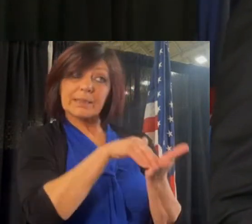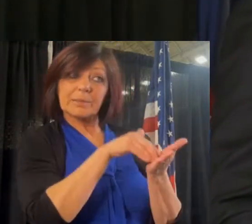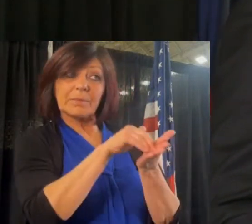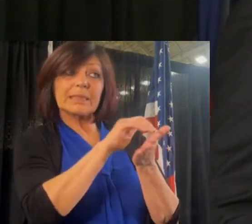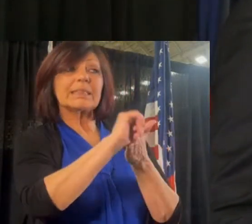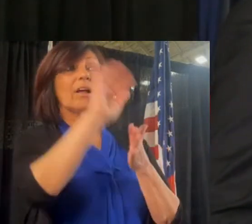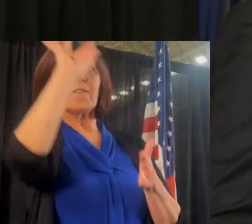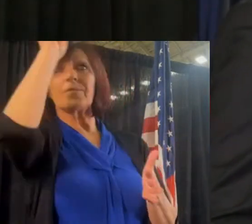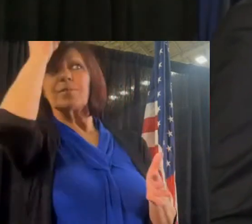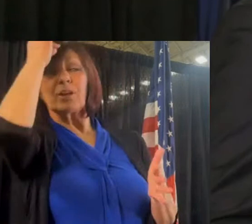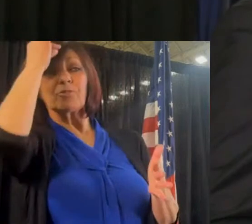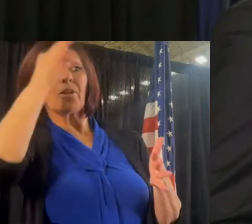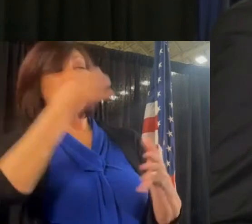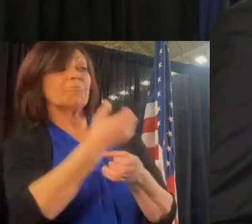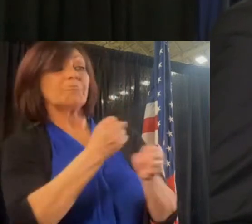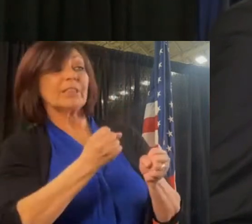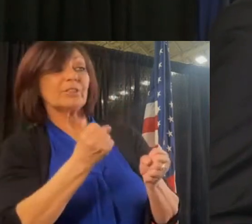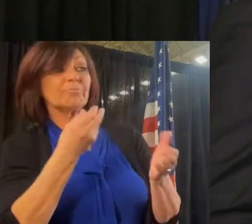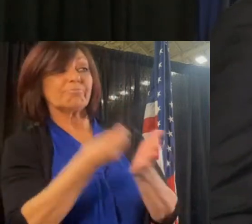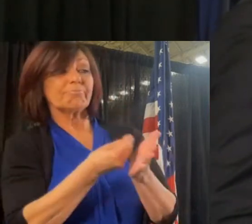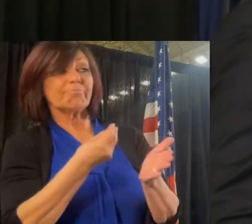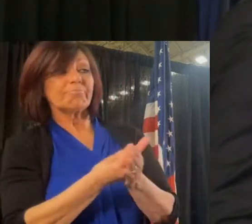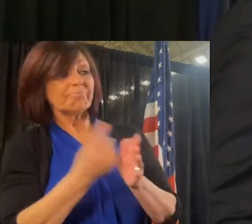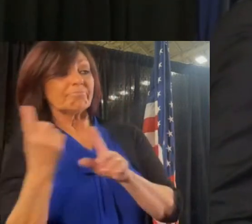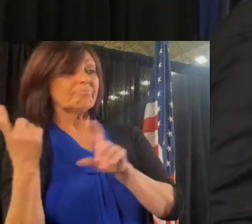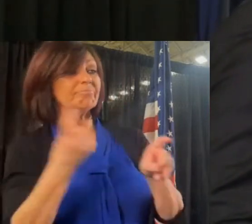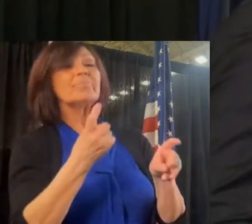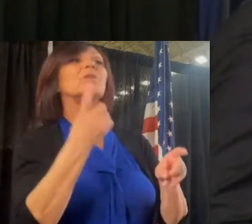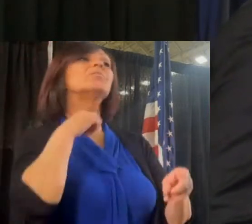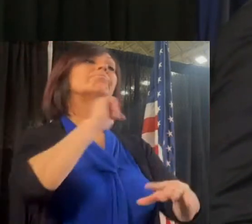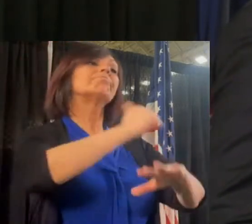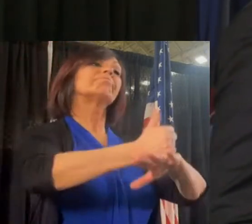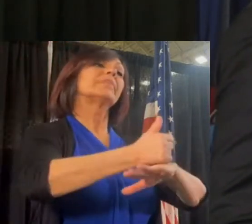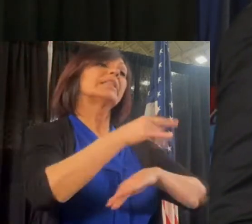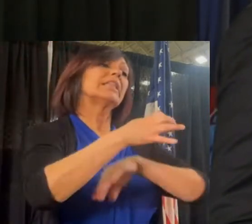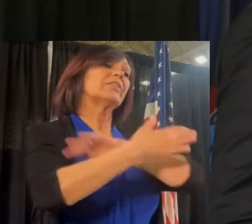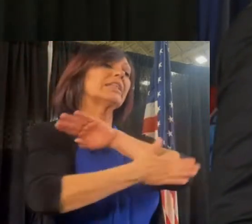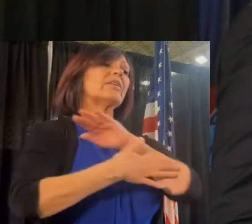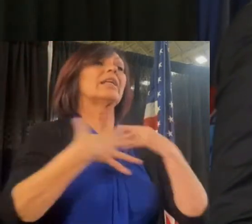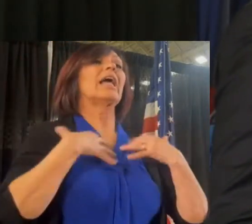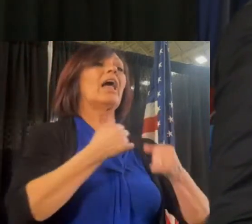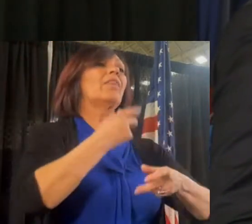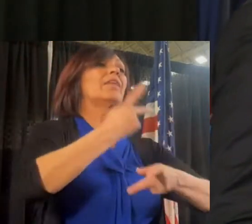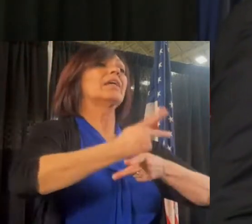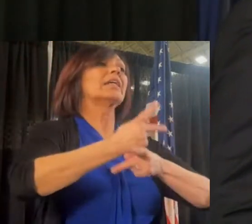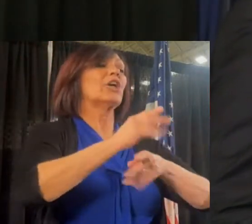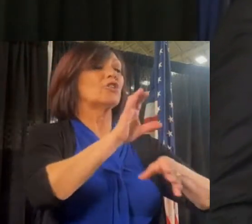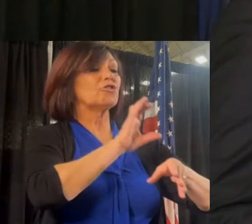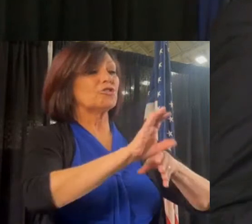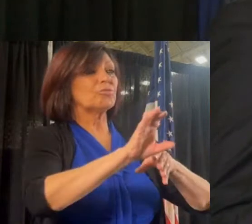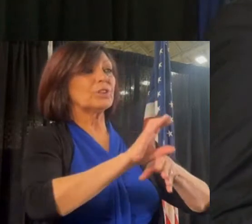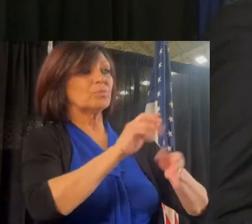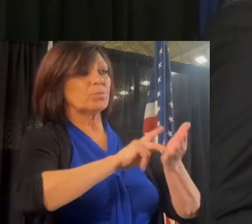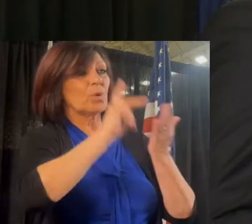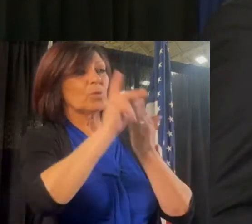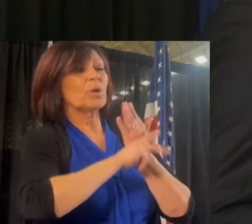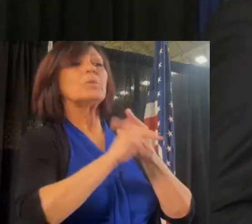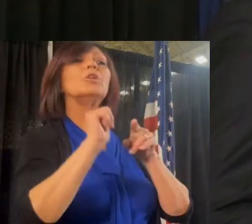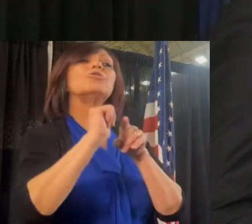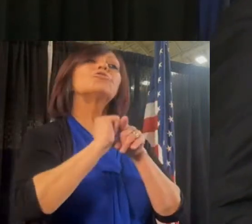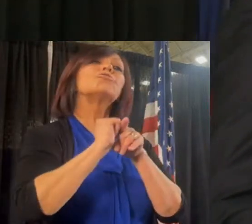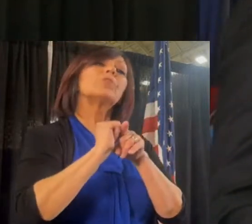of federal American Rescue Plan assistance, the county created the Erie County Healthcare Careers Program to train